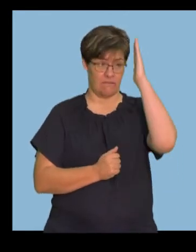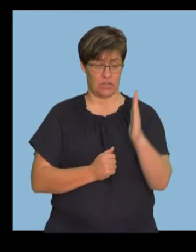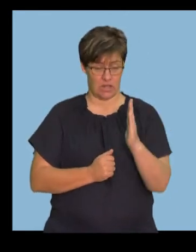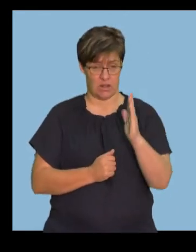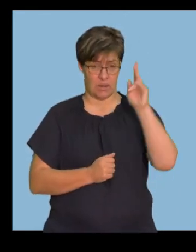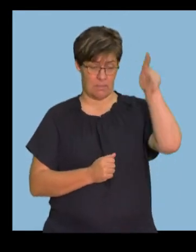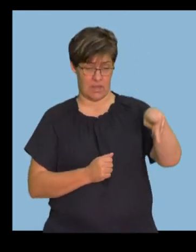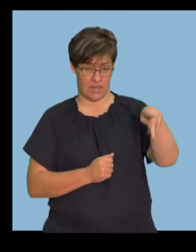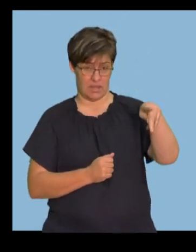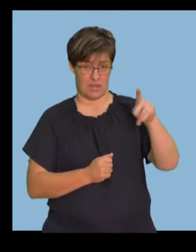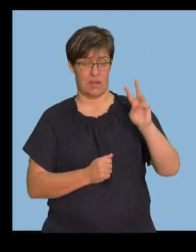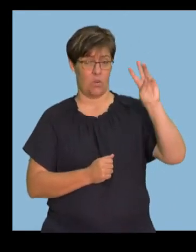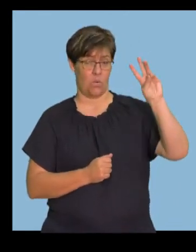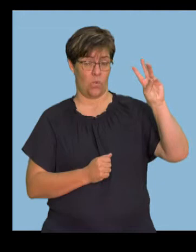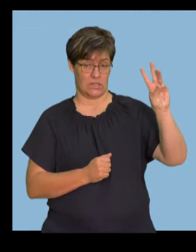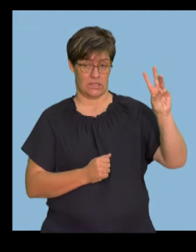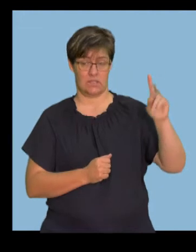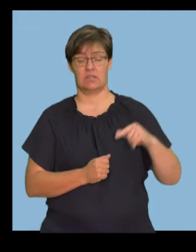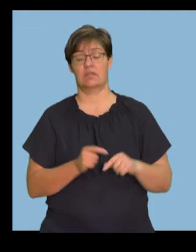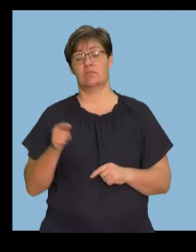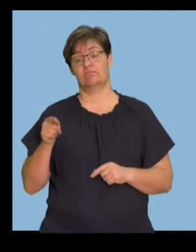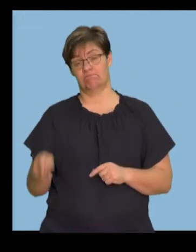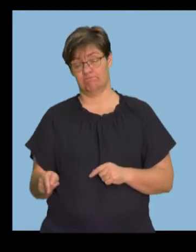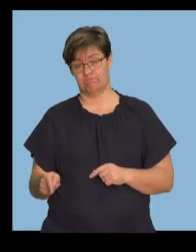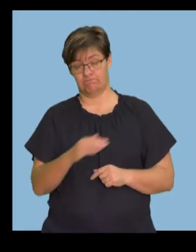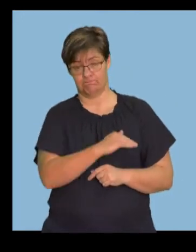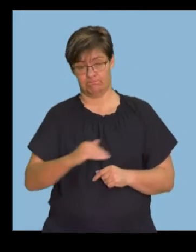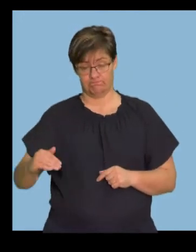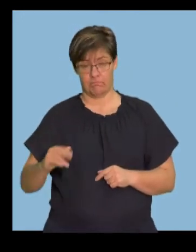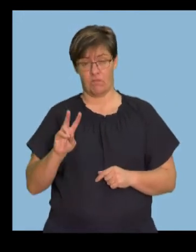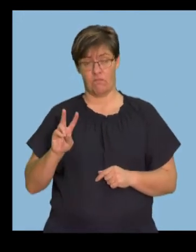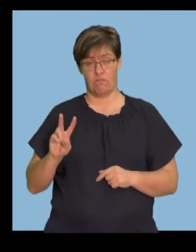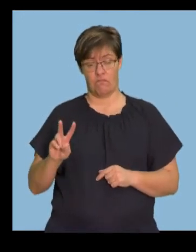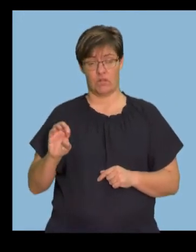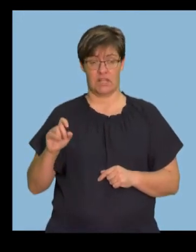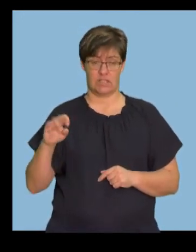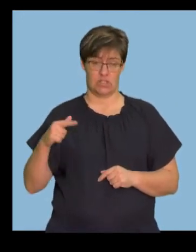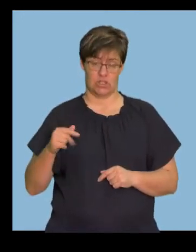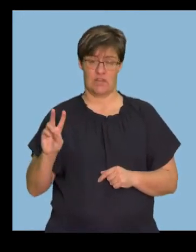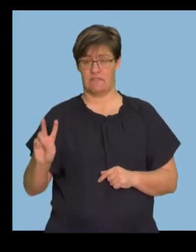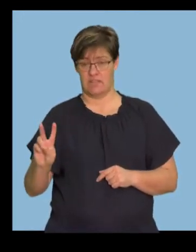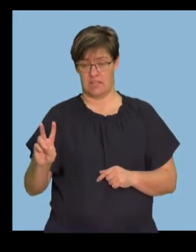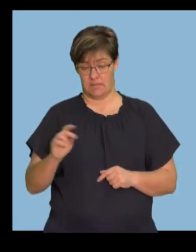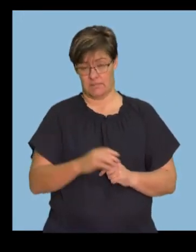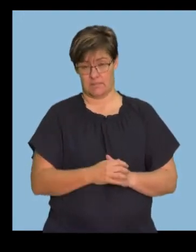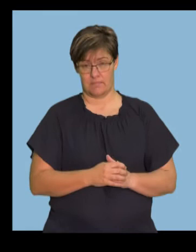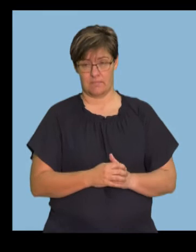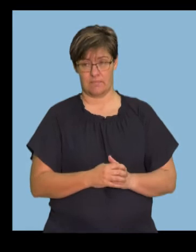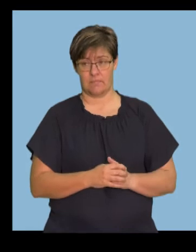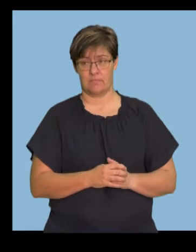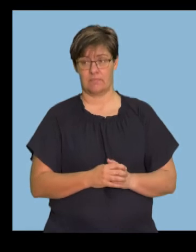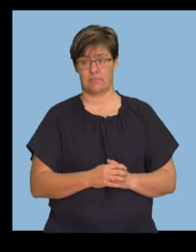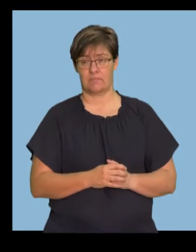P on the vertical axis, P in watts, as well as volts, the voltage in